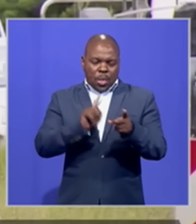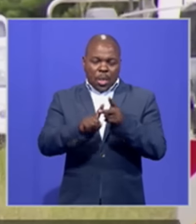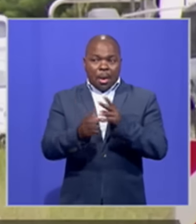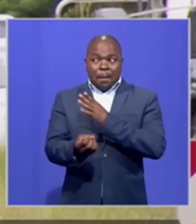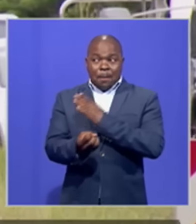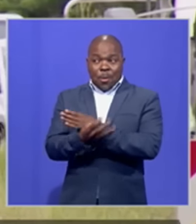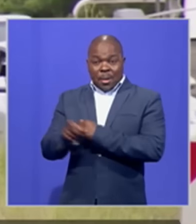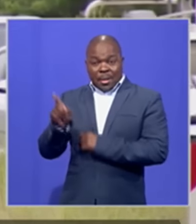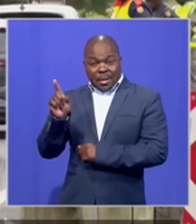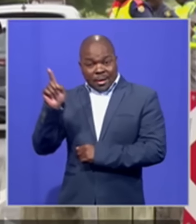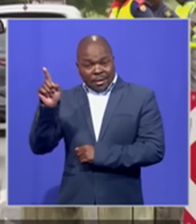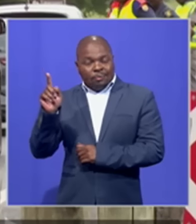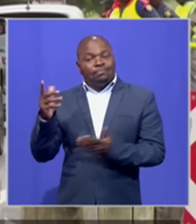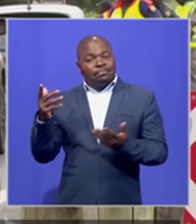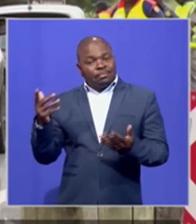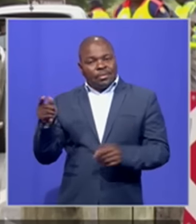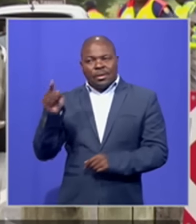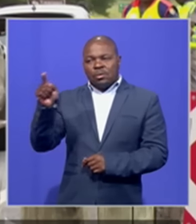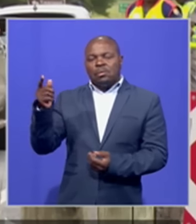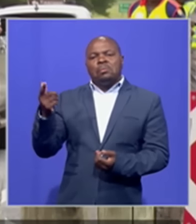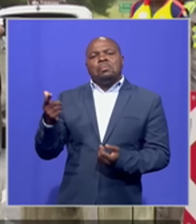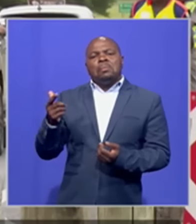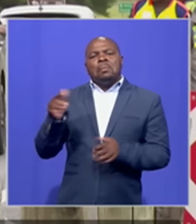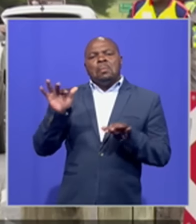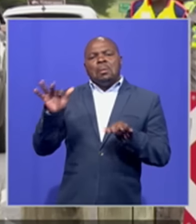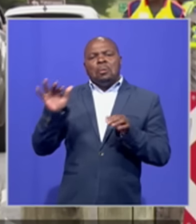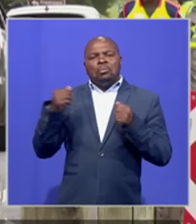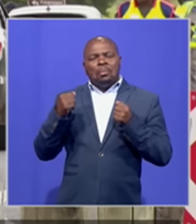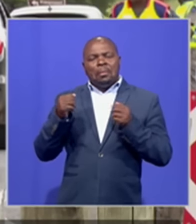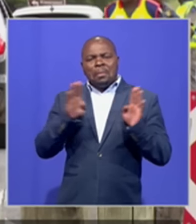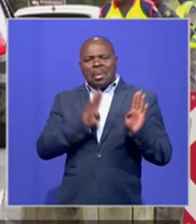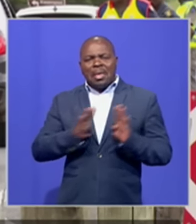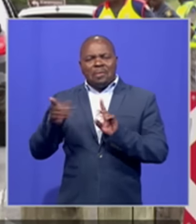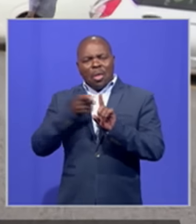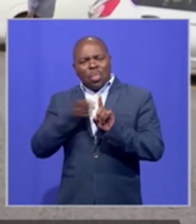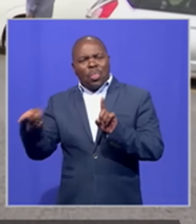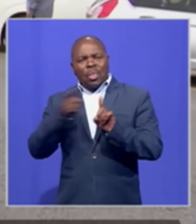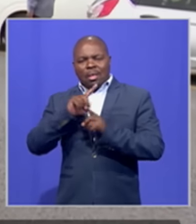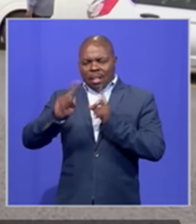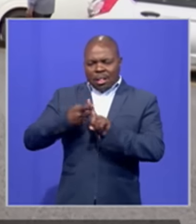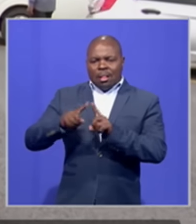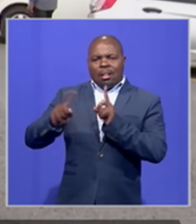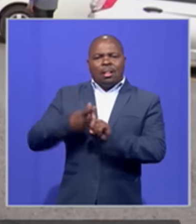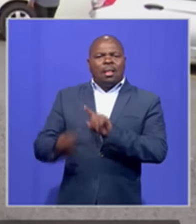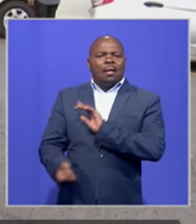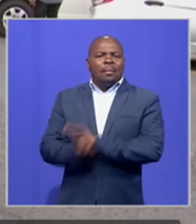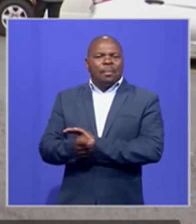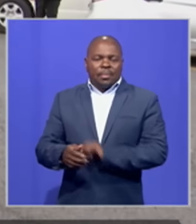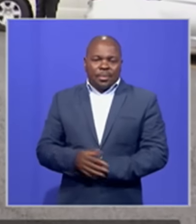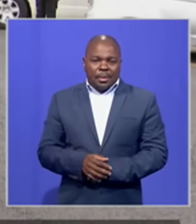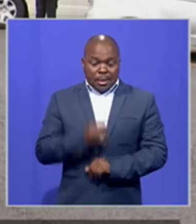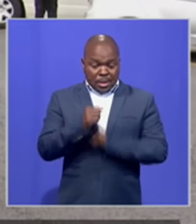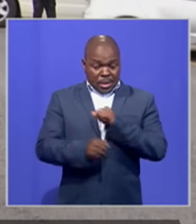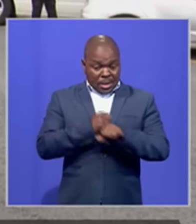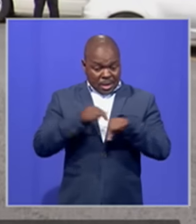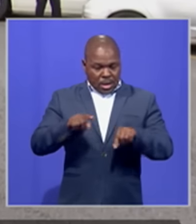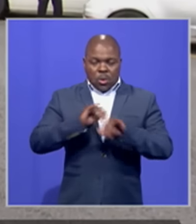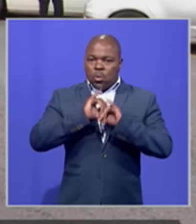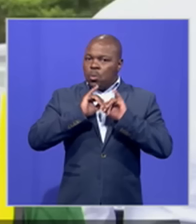Mpumalanga teng ho hlaloswa ha e le boitshwaro ba bakganni bo bakileng dikotsi tse ngata. This year is